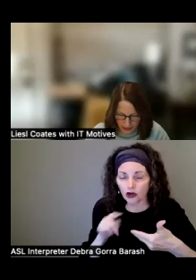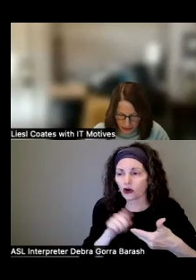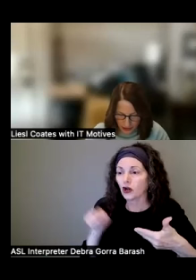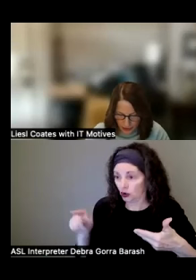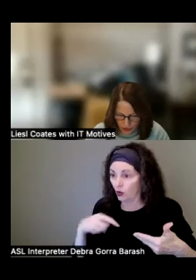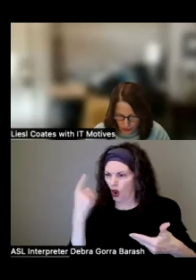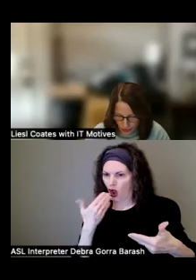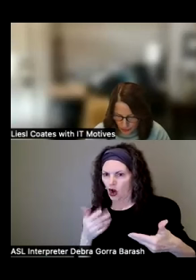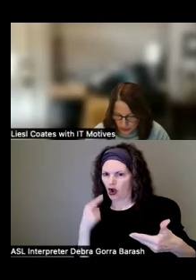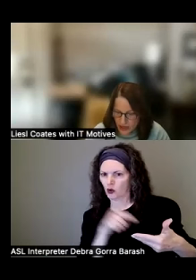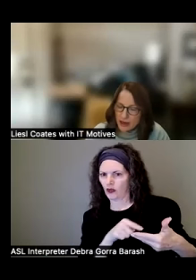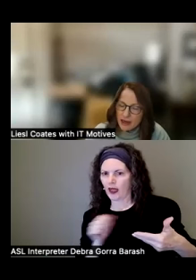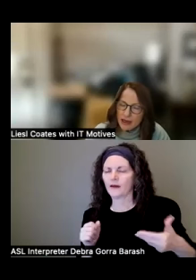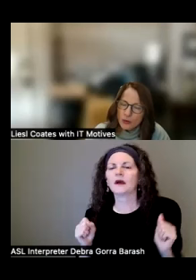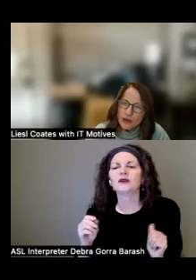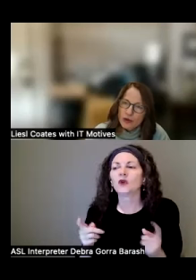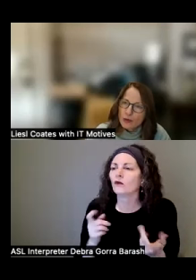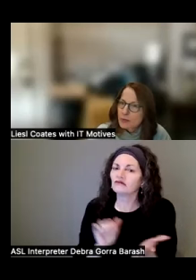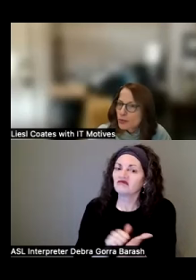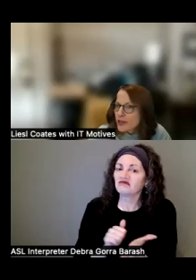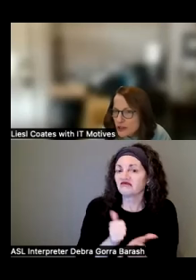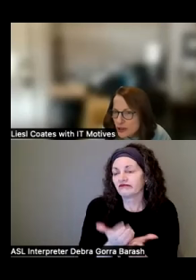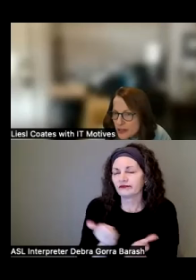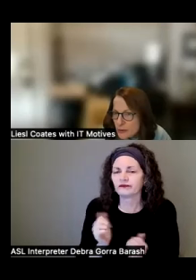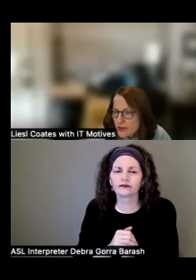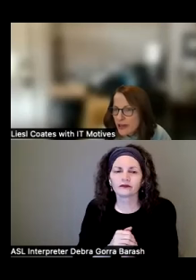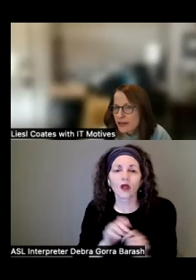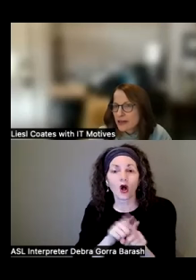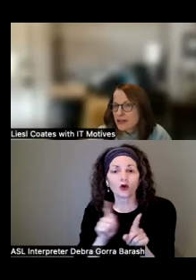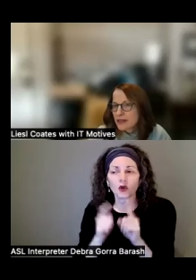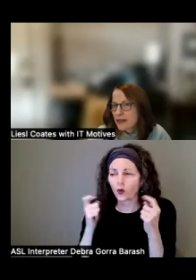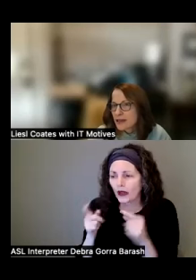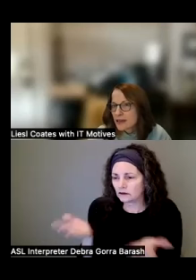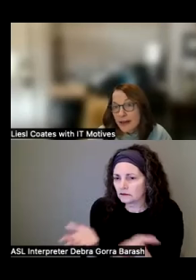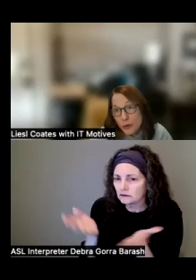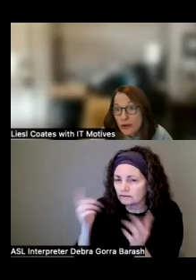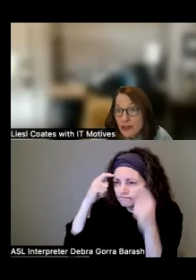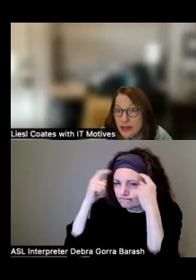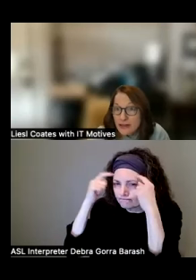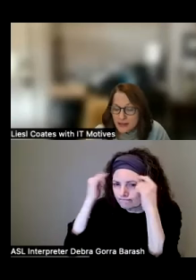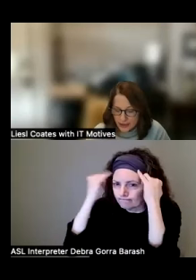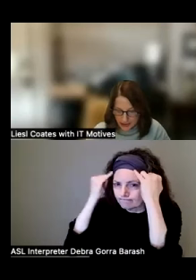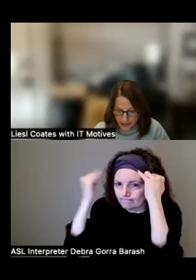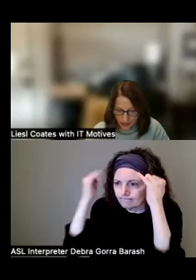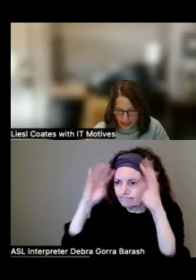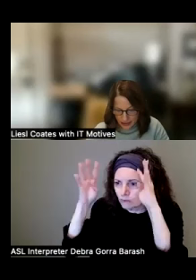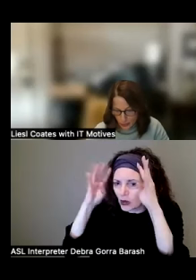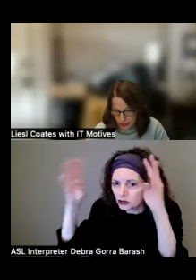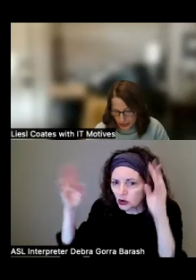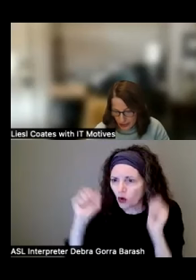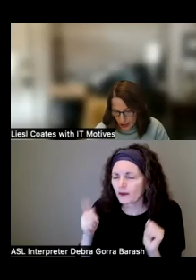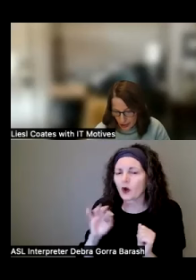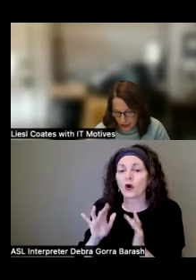in their search. We work with brainstorming with our candidates, networking, like this event is all